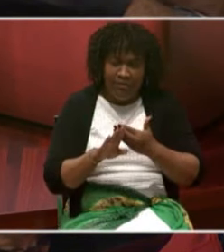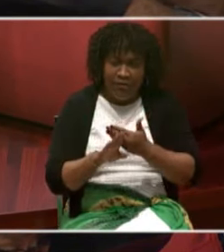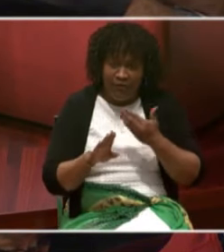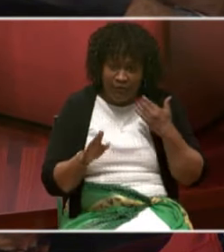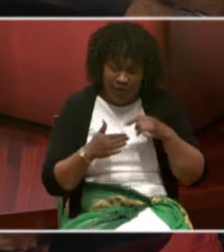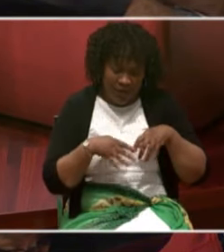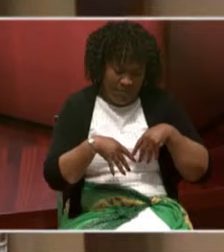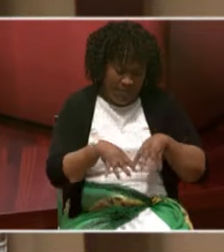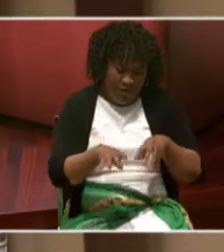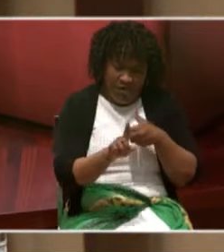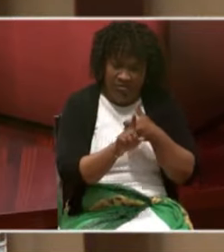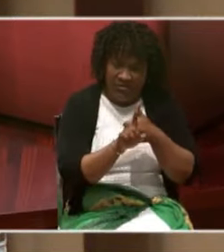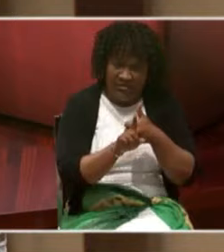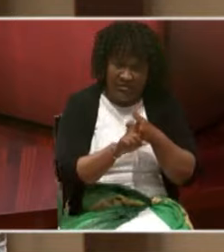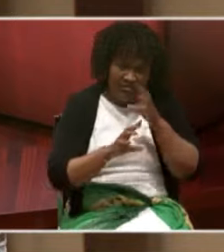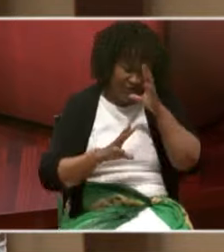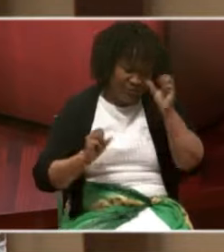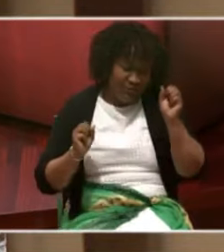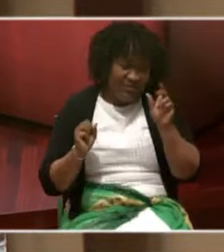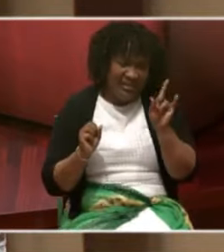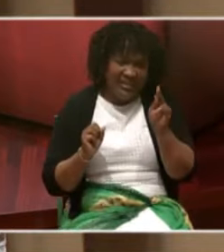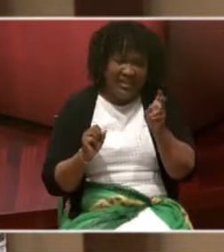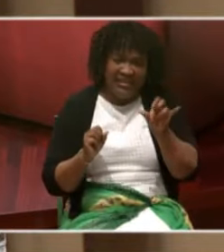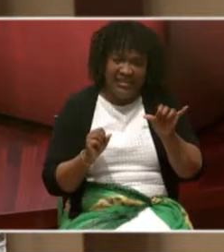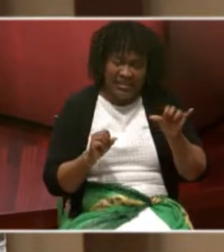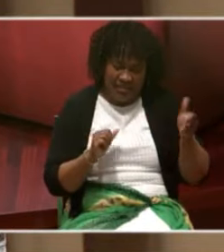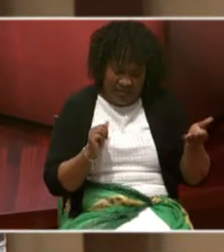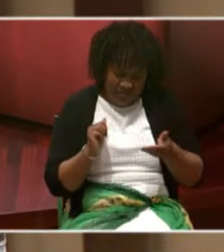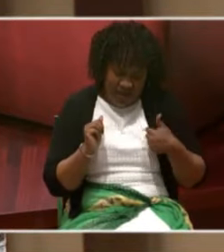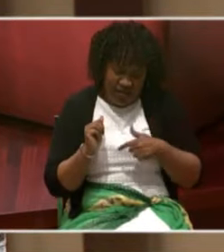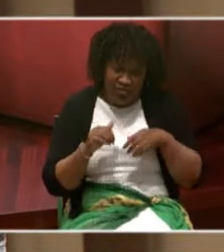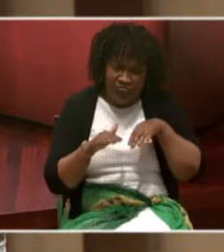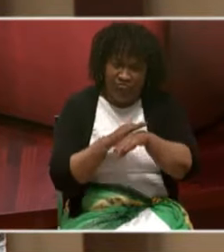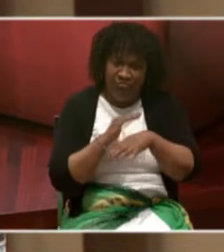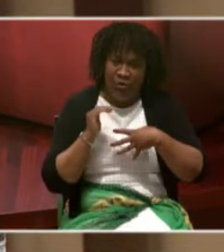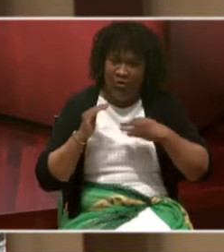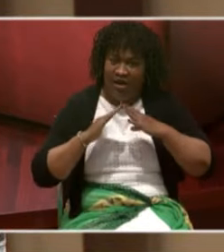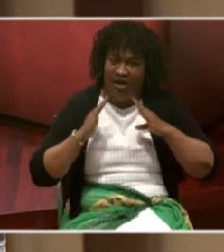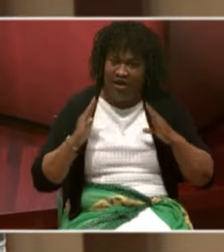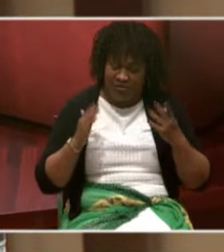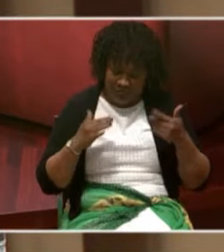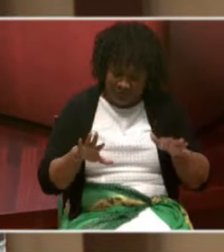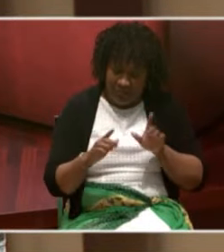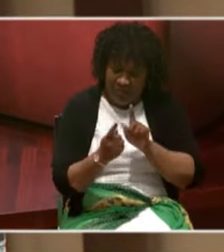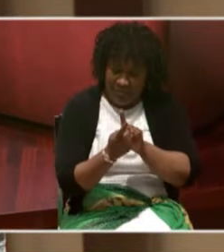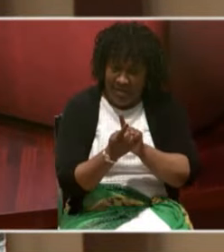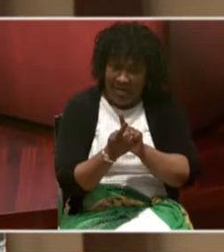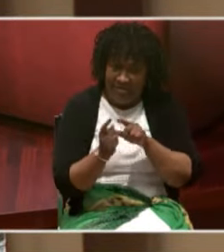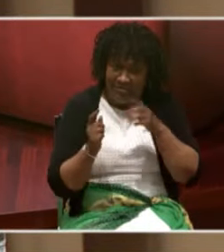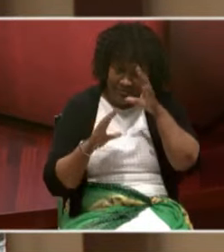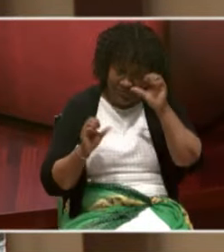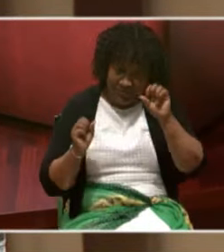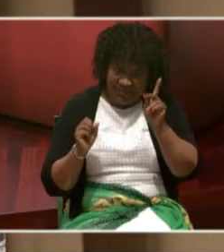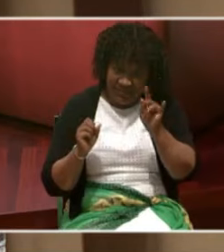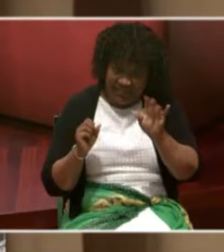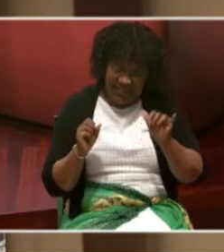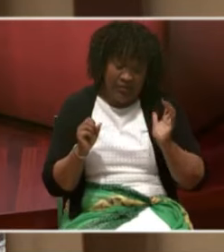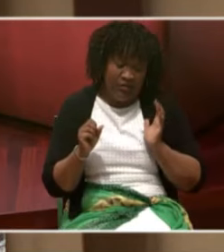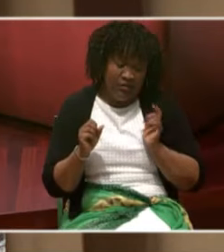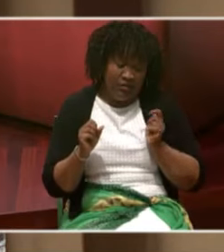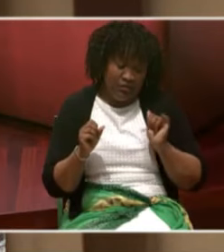and we can see a sea of humanity coming from Union Station. And we knew it was going to be